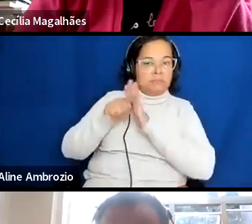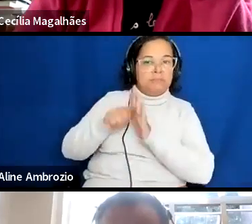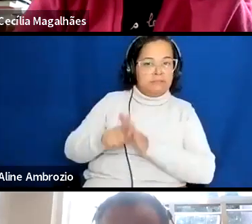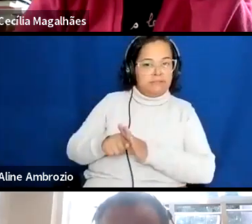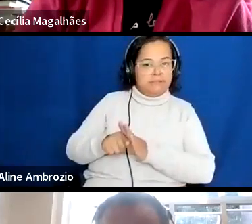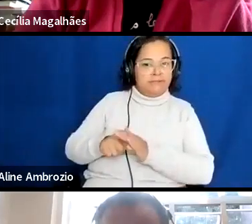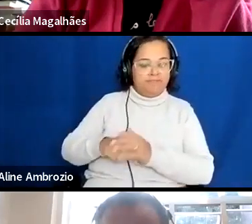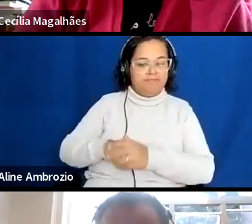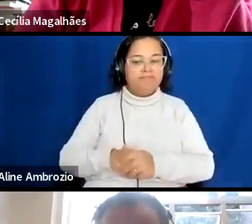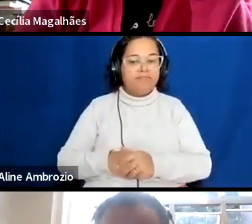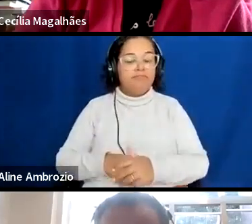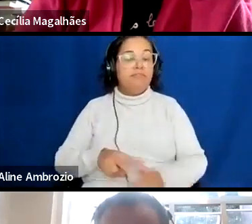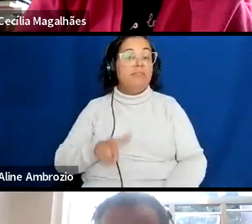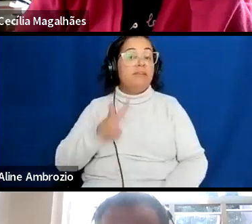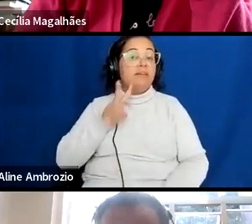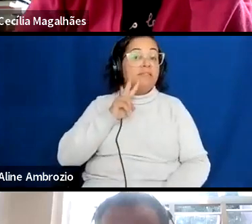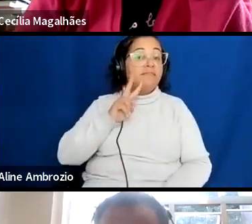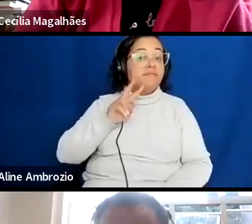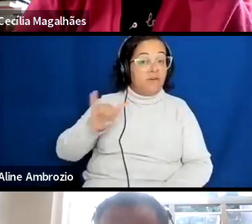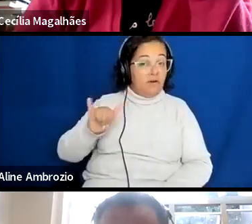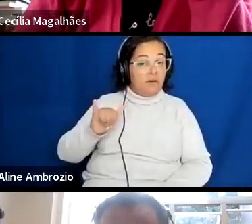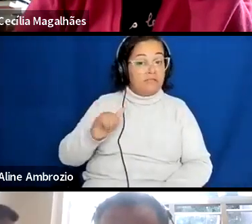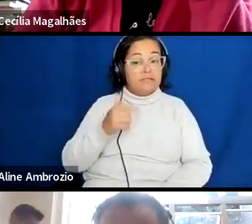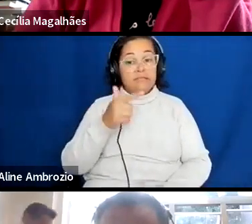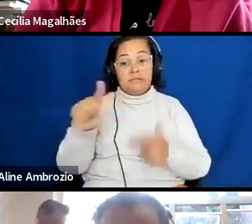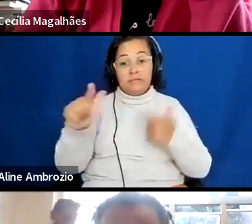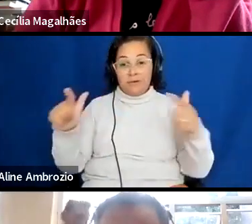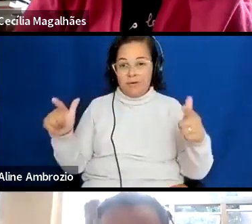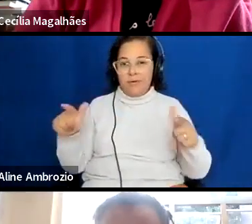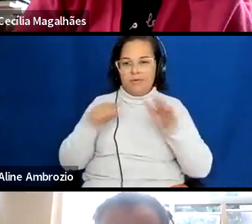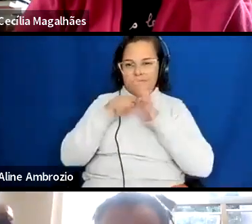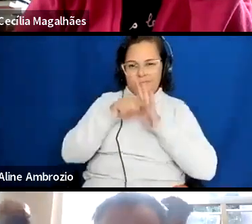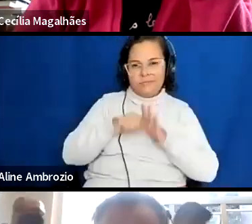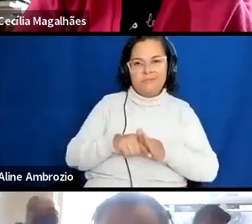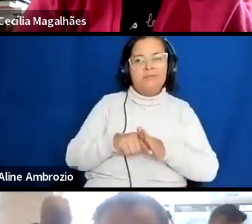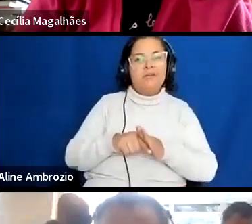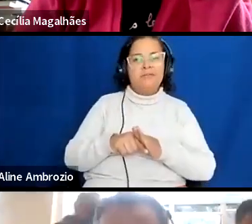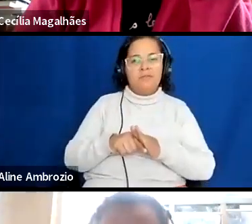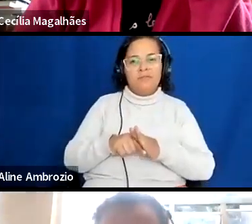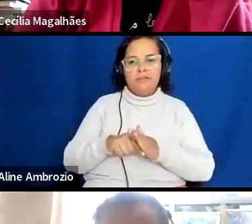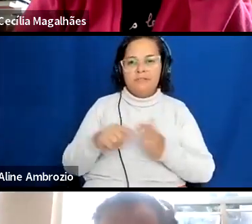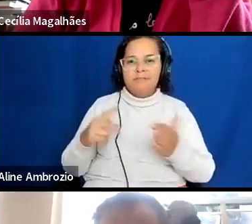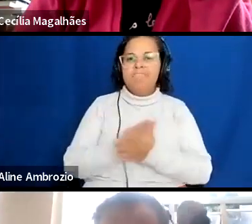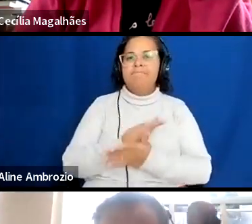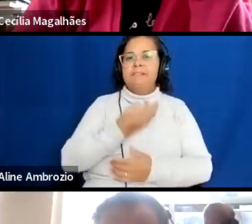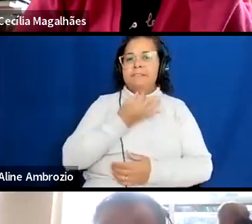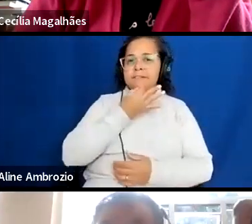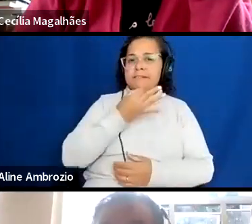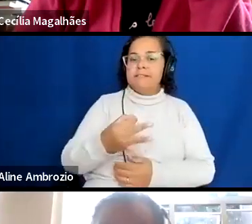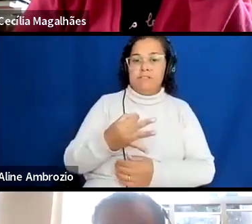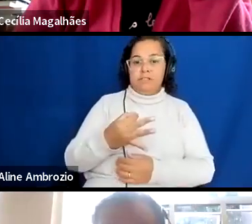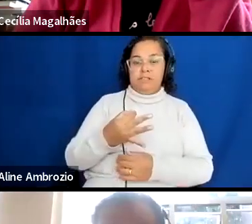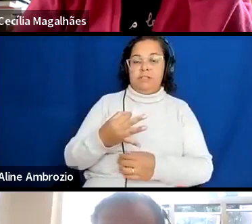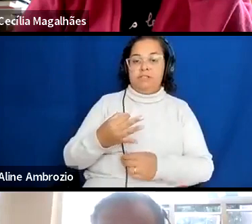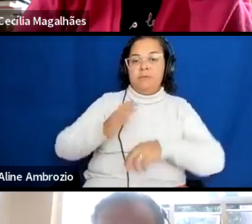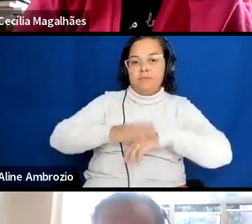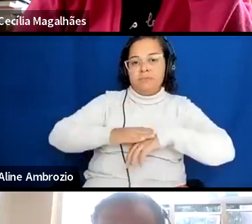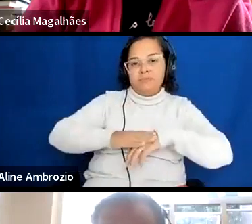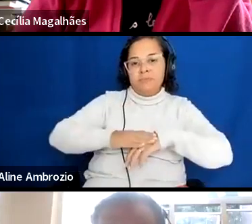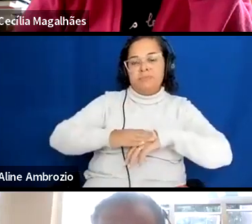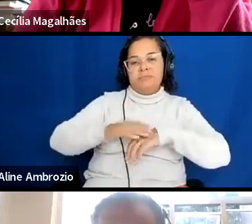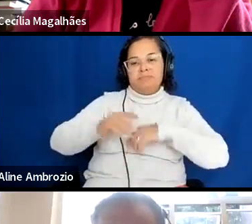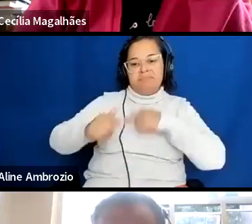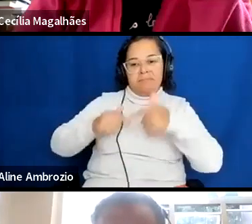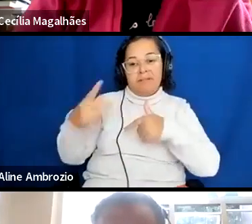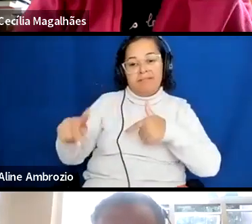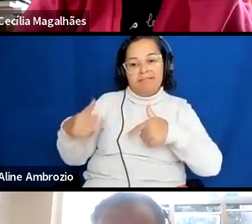being subjected to public criticism of their works and were having to